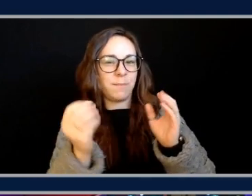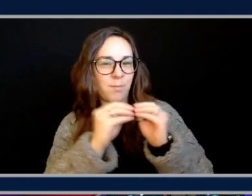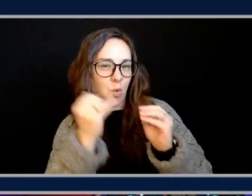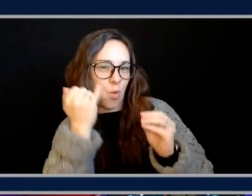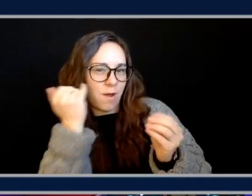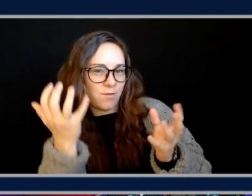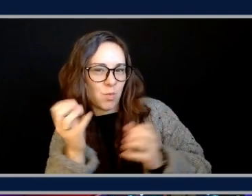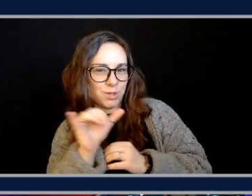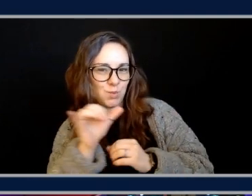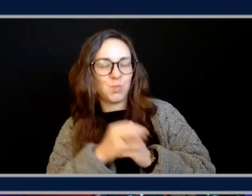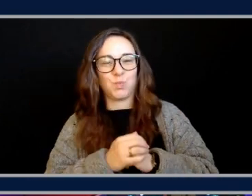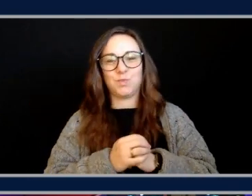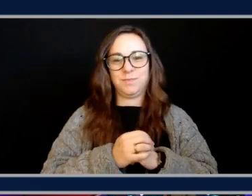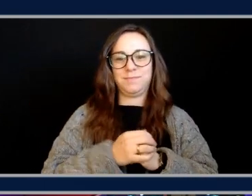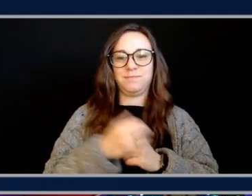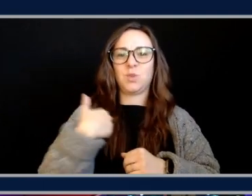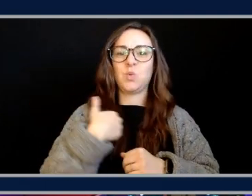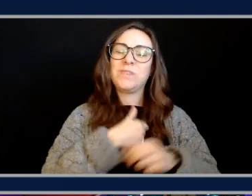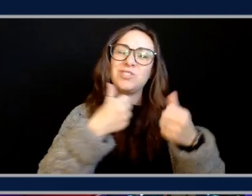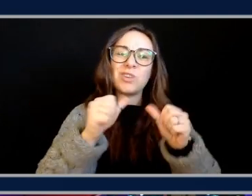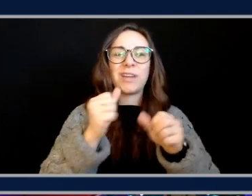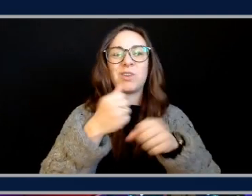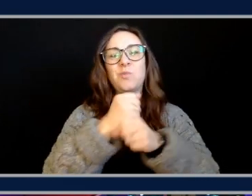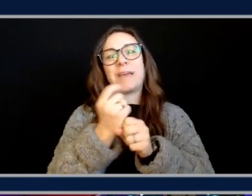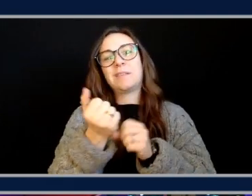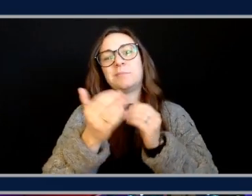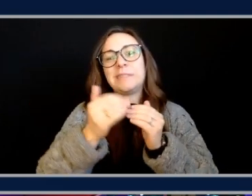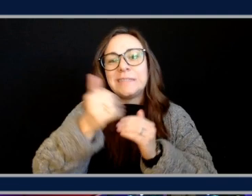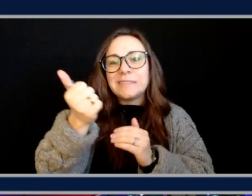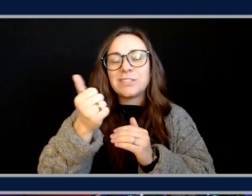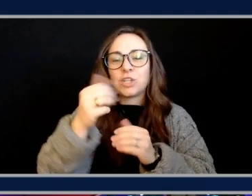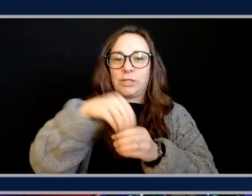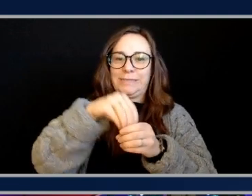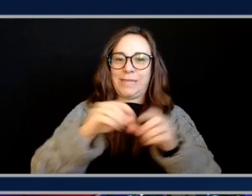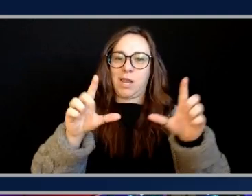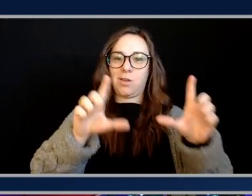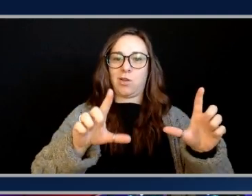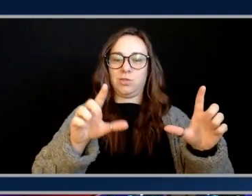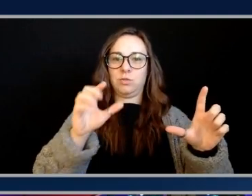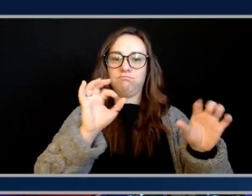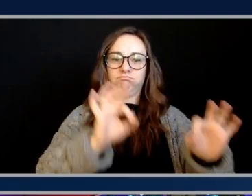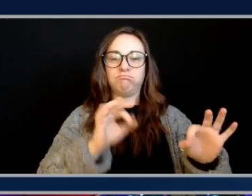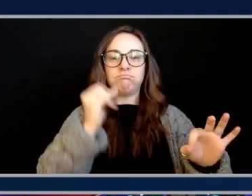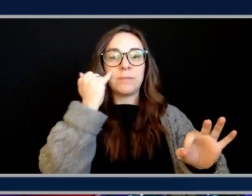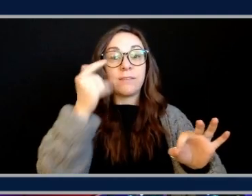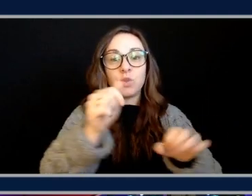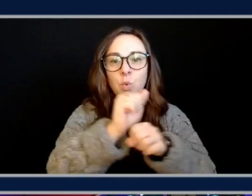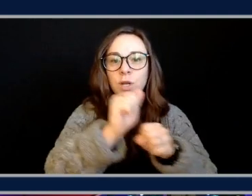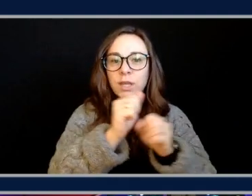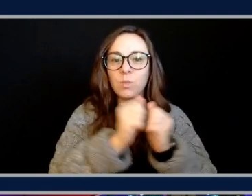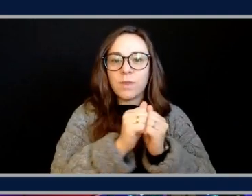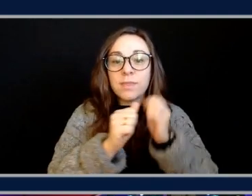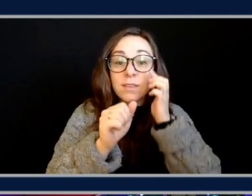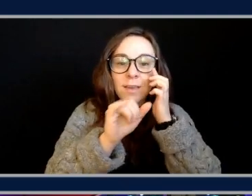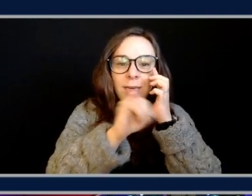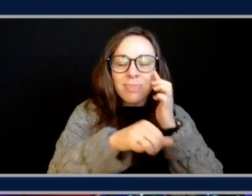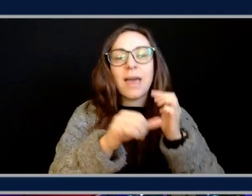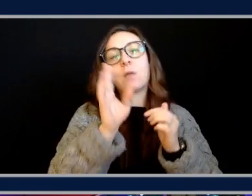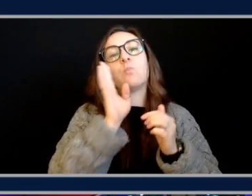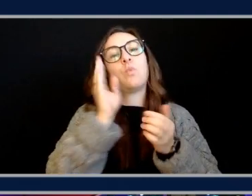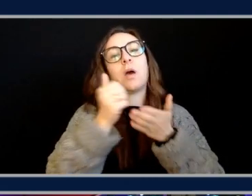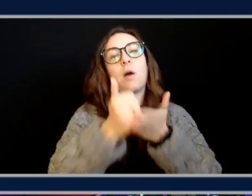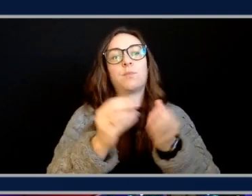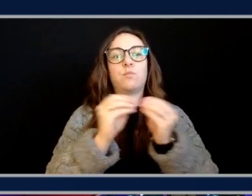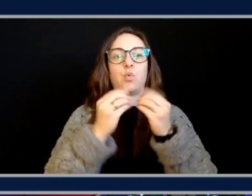this is something we make a little bit easier in the console. So this is a great way, if you're working with Spot autoscaling, to be a lot more successful